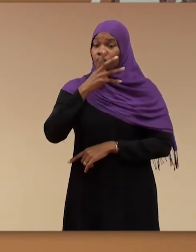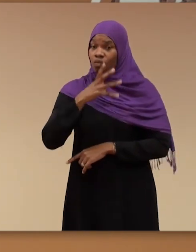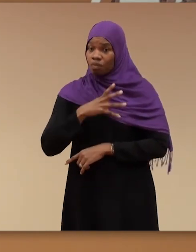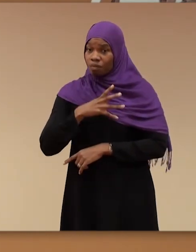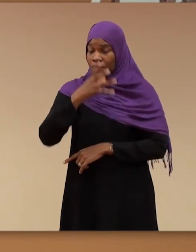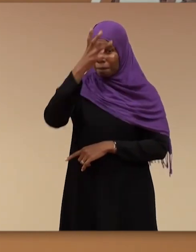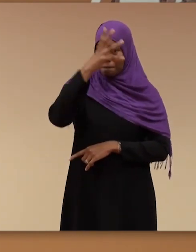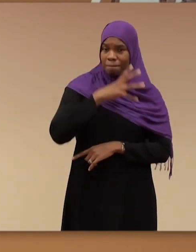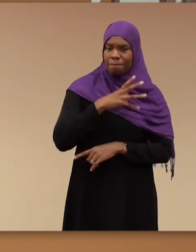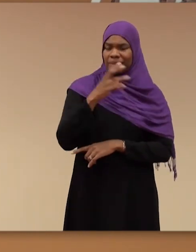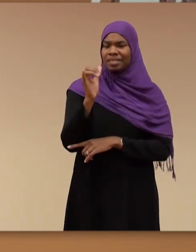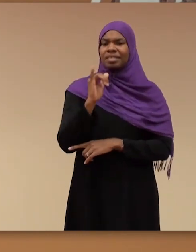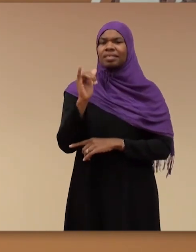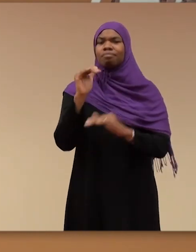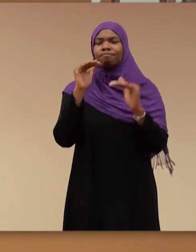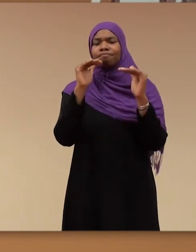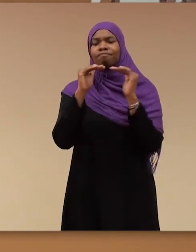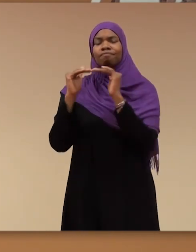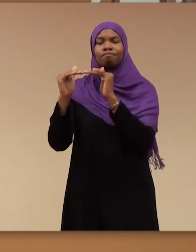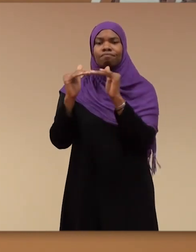twins.